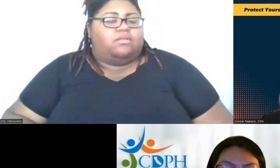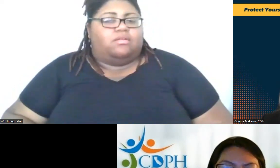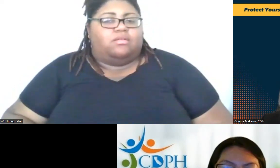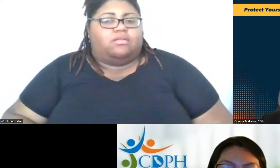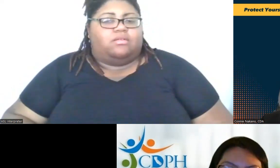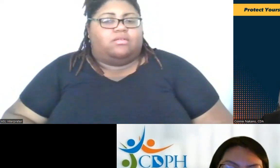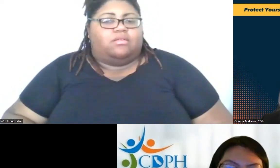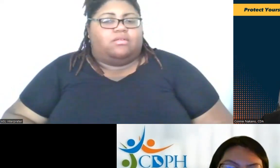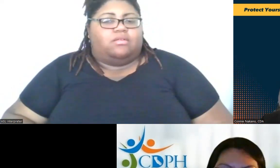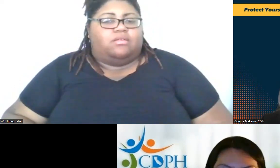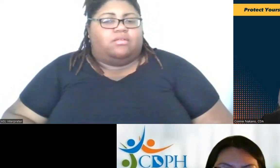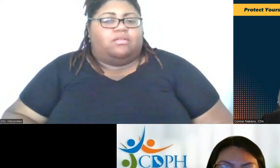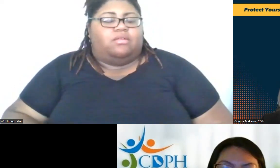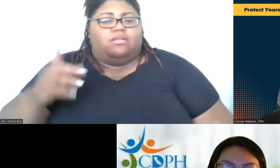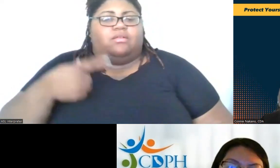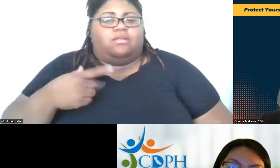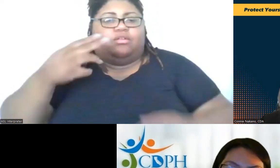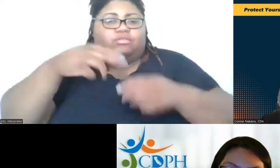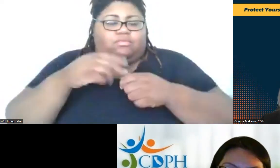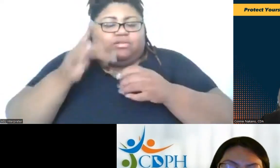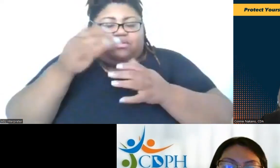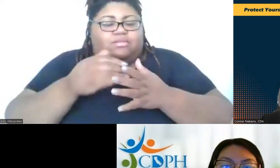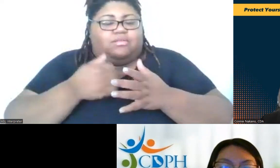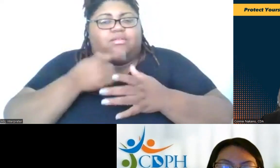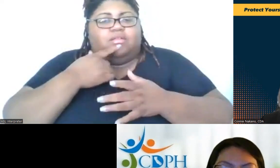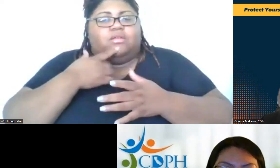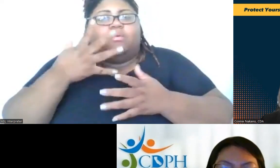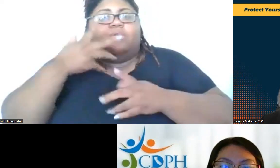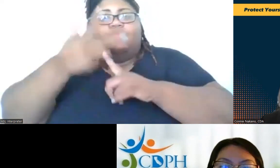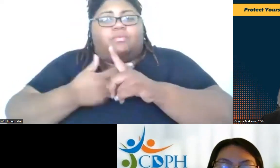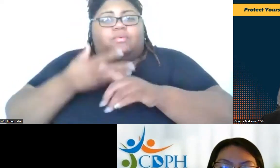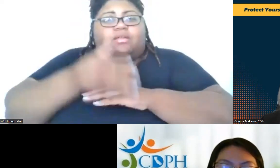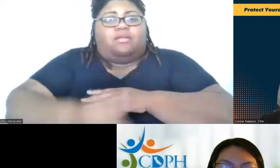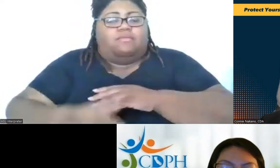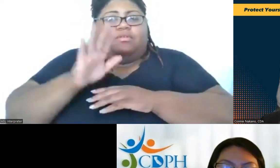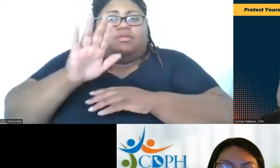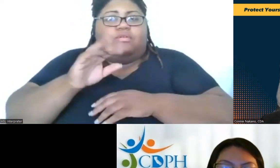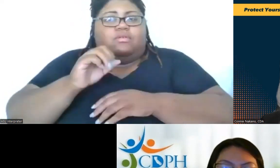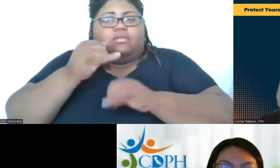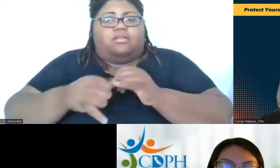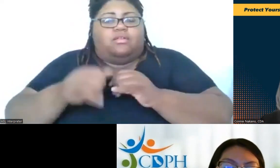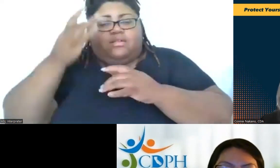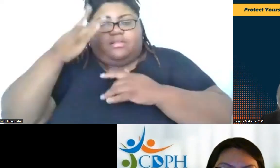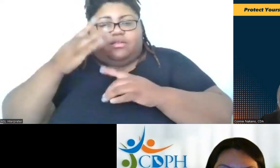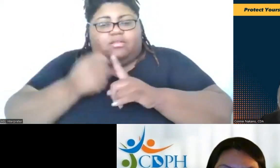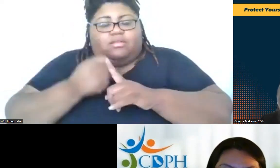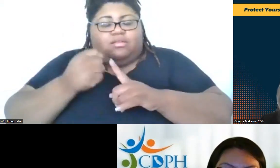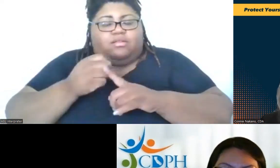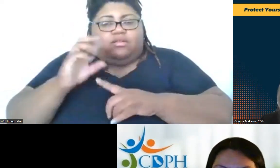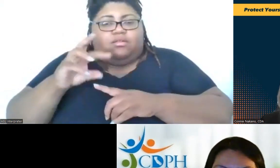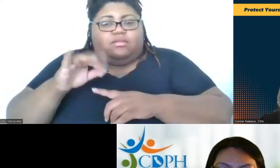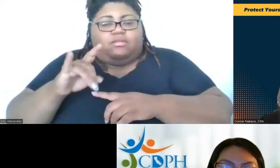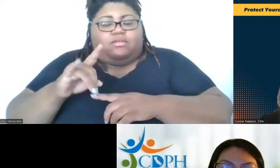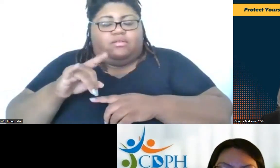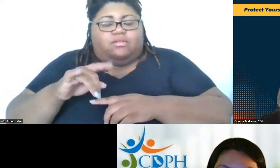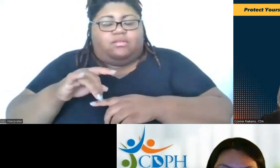months. Wait about 3 months after your last COVID infection to get a booster. Or if you're wondering how long since your last